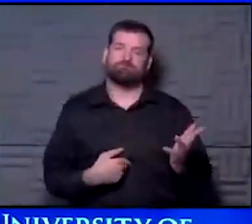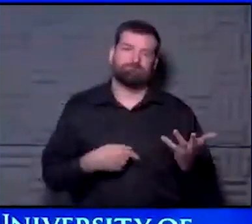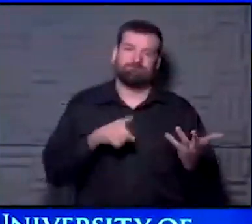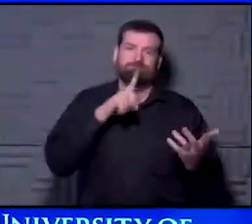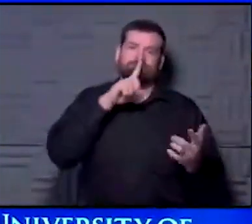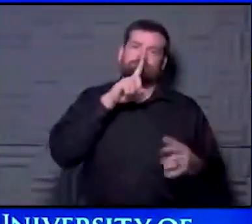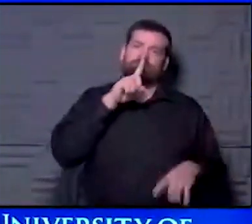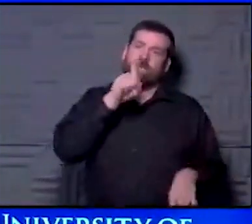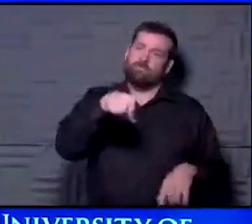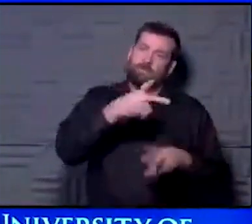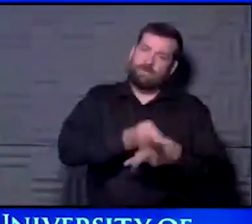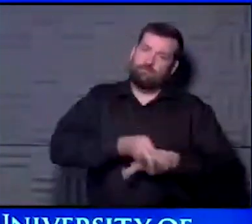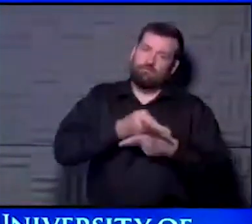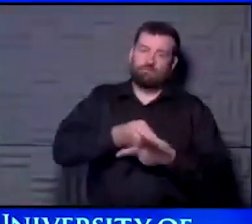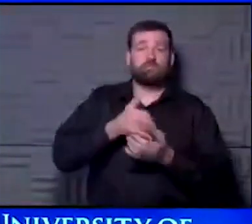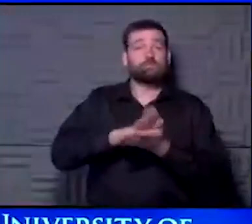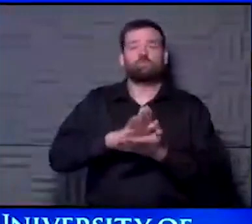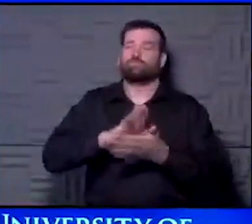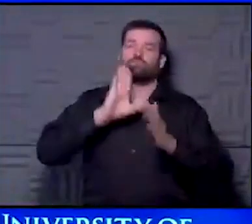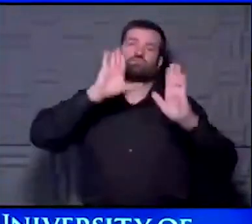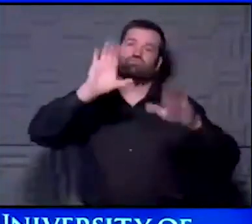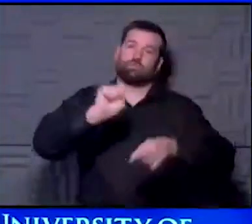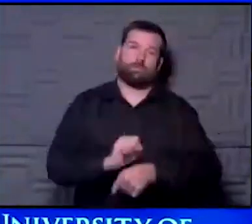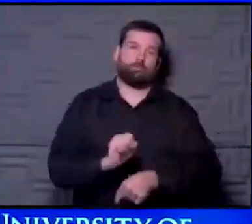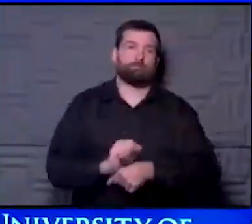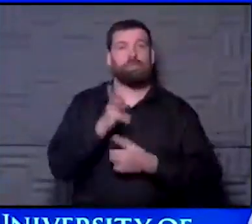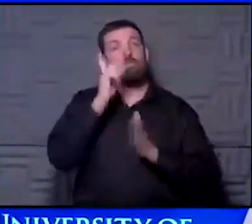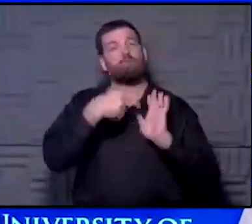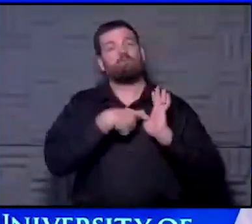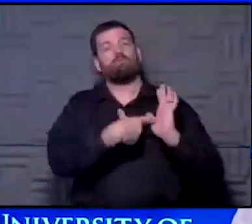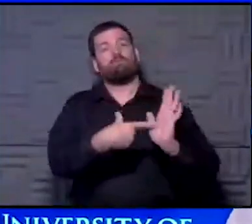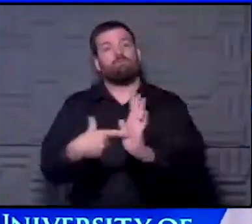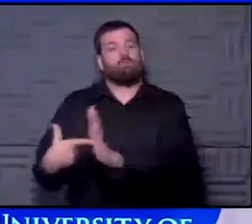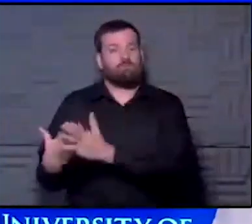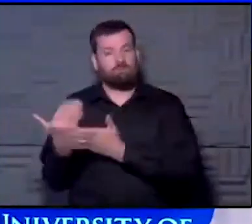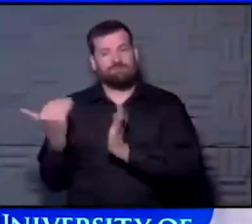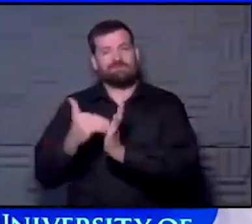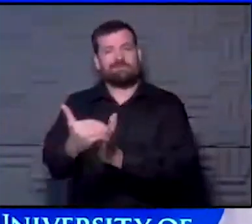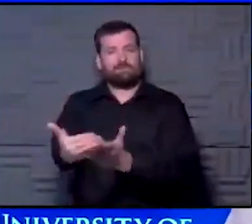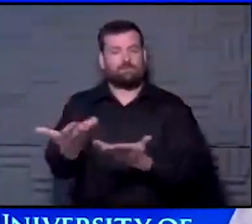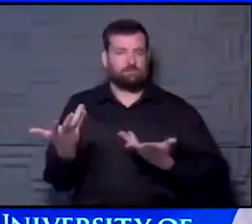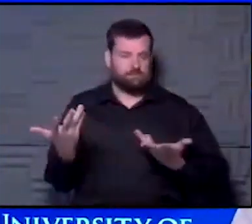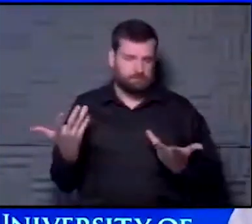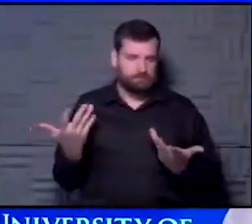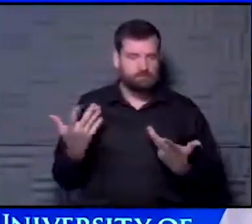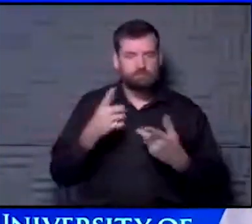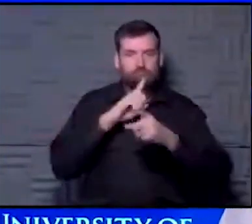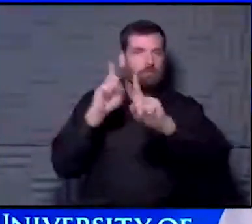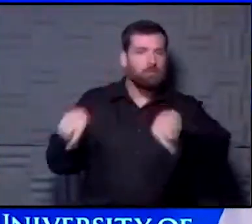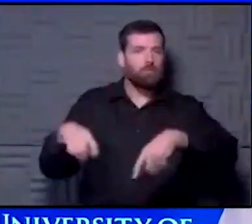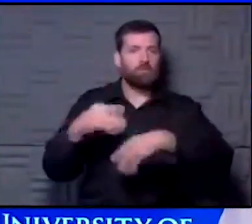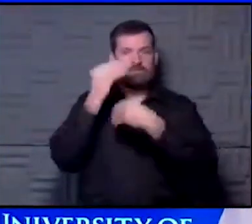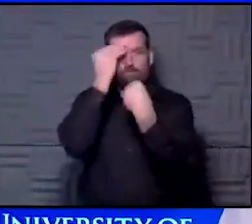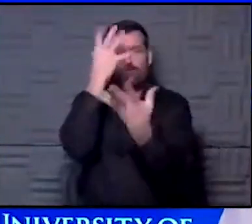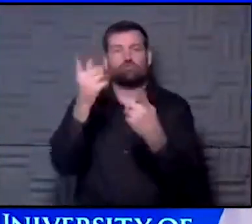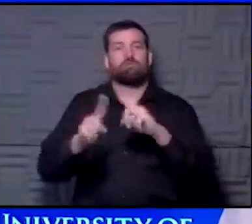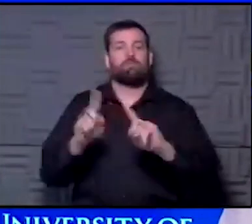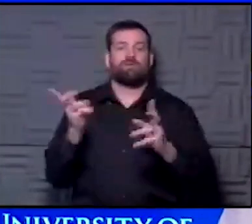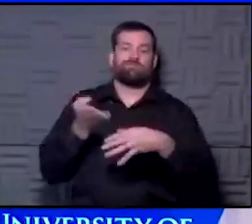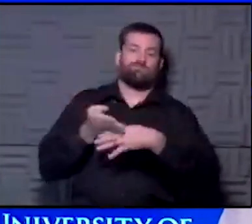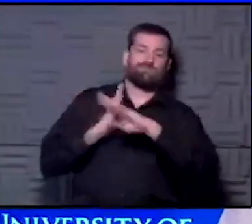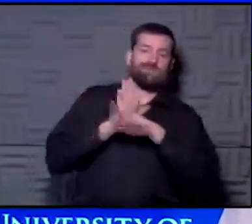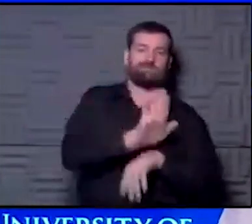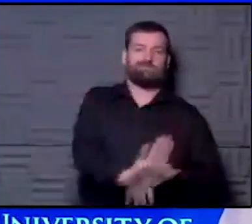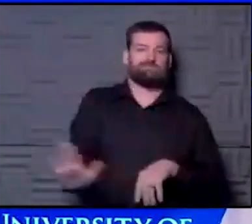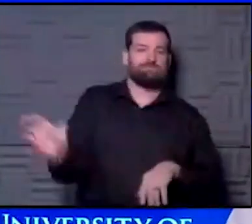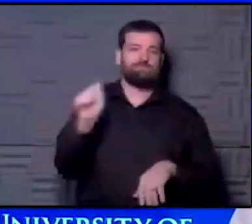very careful. I think the school's done a great job, and they will continue to do a great job of trying to report that information in a way that protects folks' personal